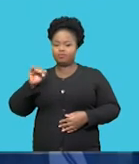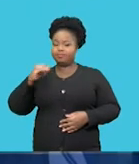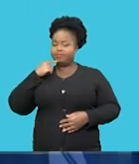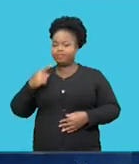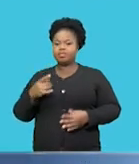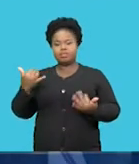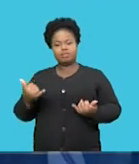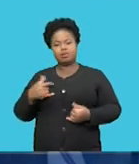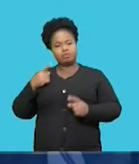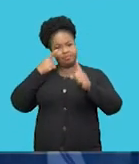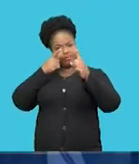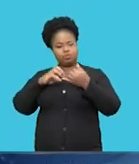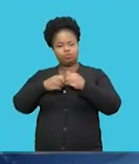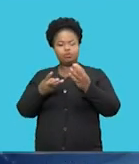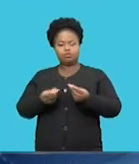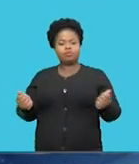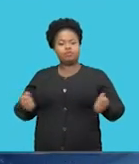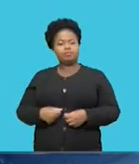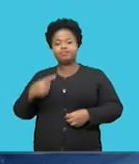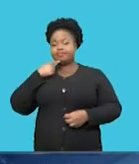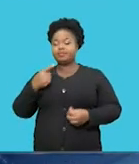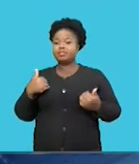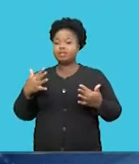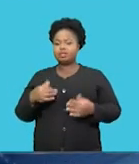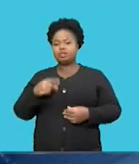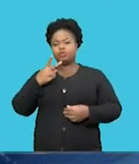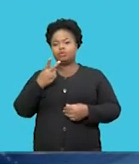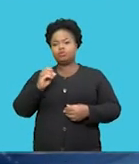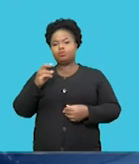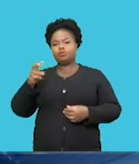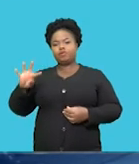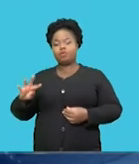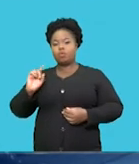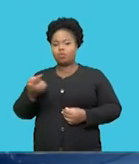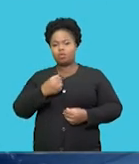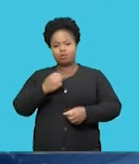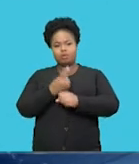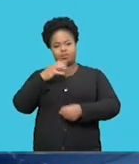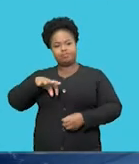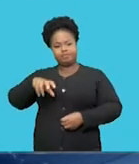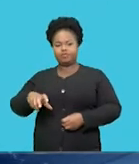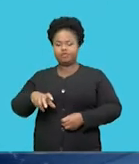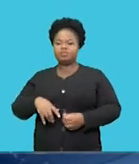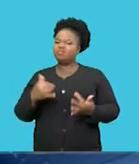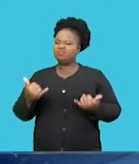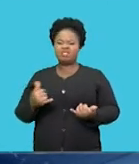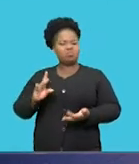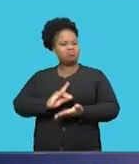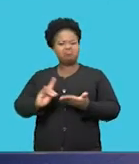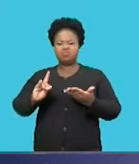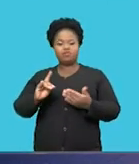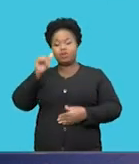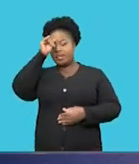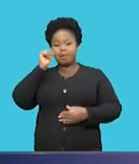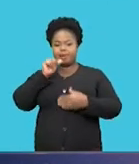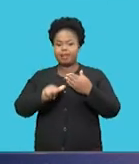indlela nobugebengu. Wathi kusukela ngombasa kunyaka ka-2024 zonke izikhungo zikahulumeni esifundazweni zobe zingasayiphathi